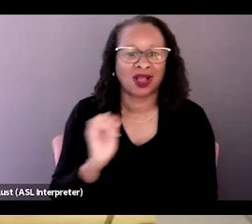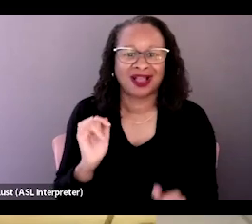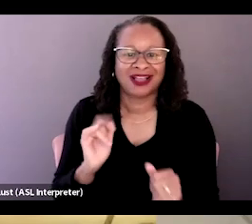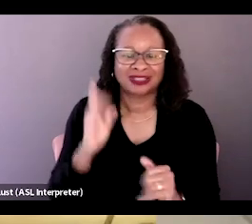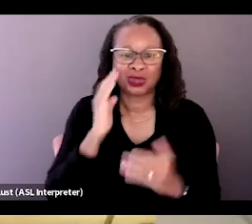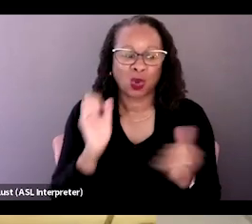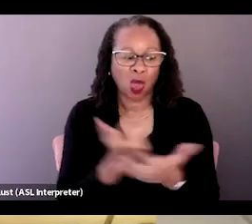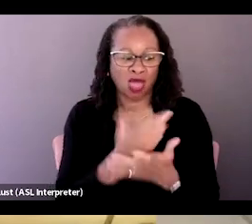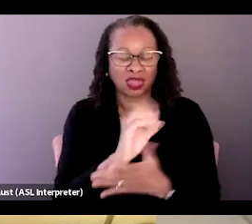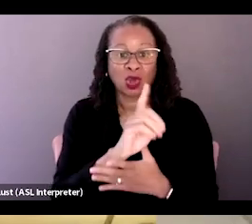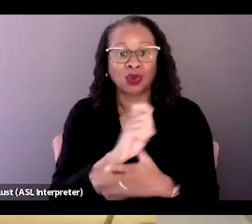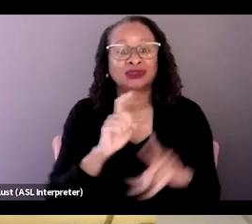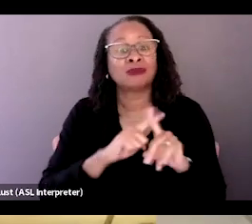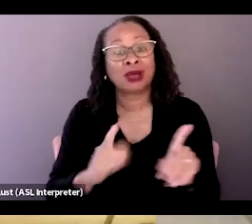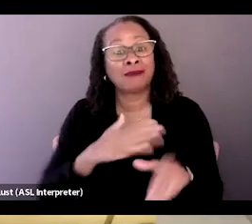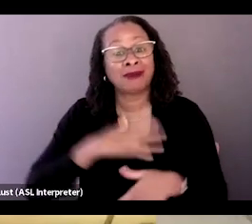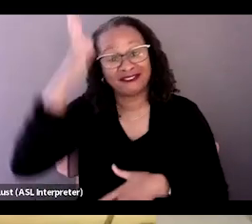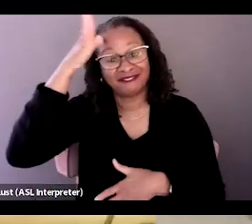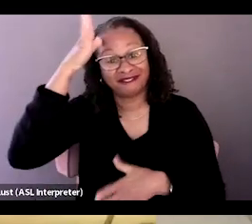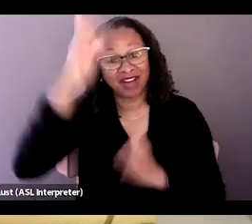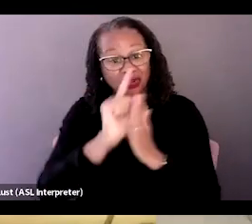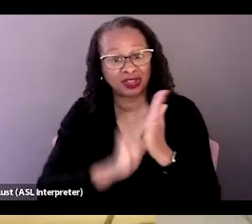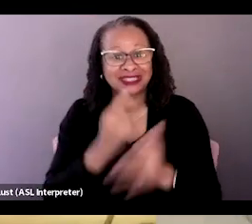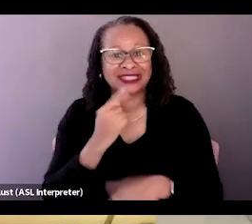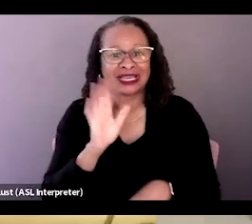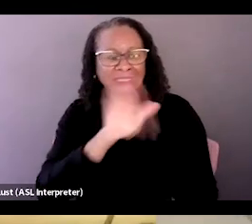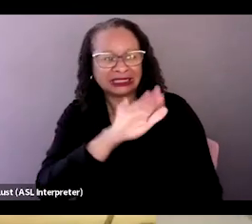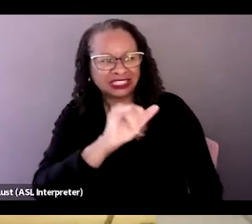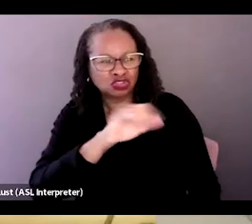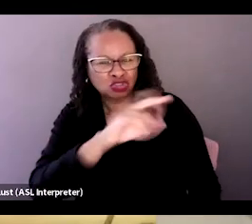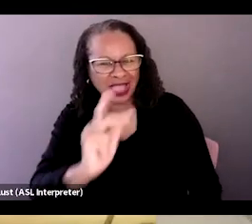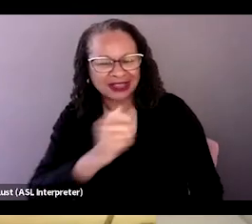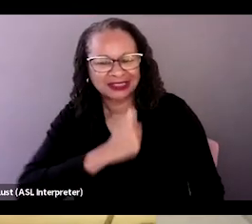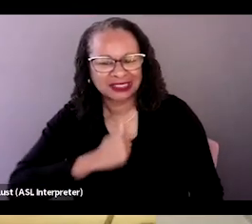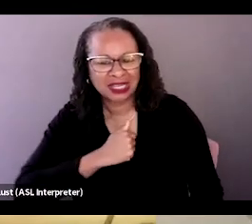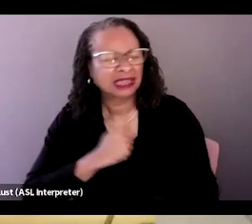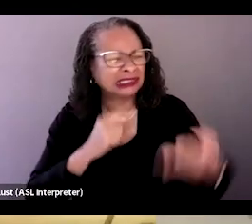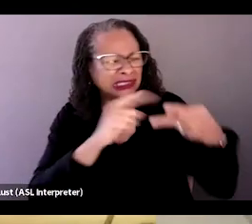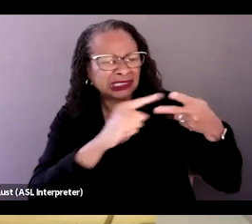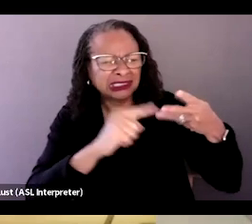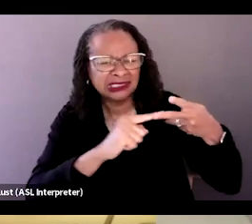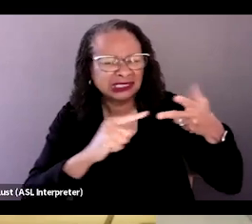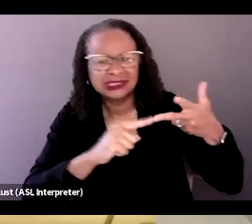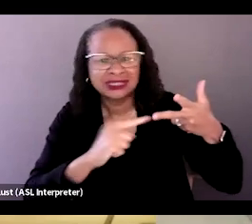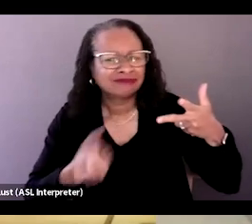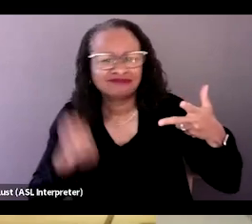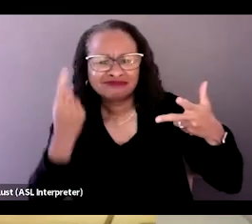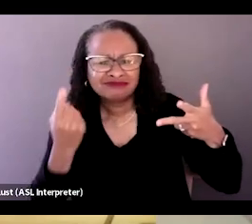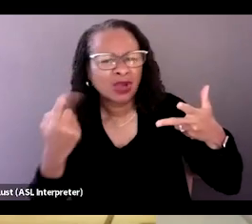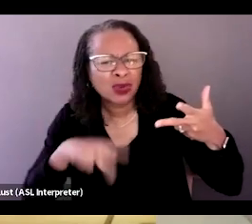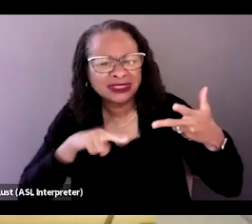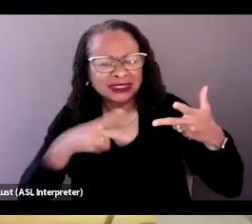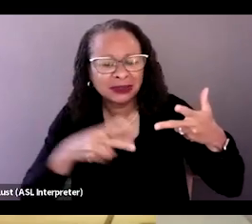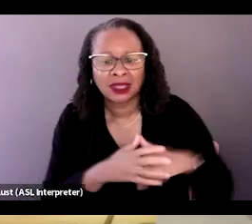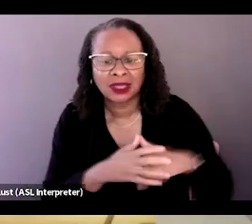much. So sometimes I would come back home and just say, Jack, sorry, it was this thing, this sign, I don't understand. And he would